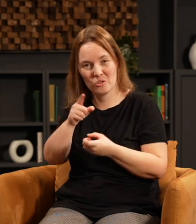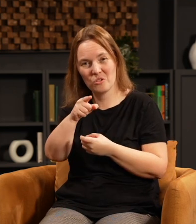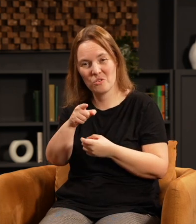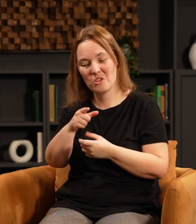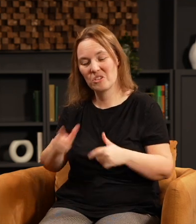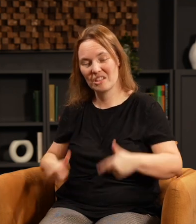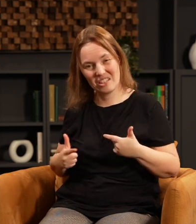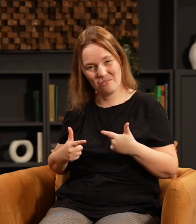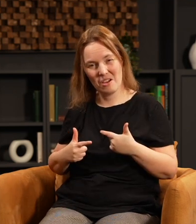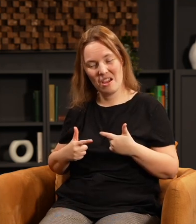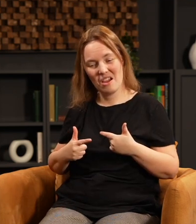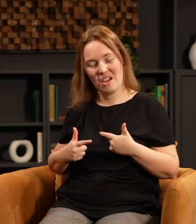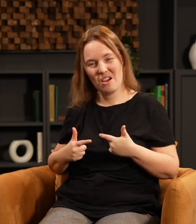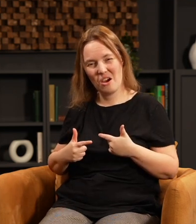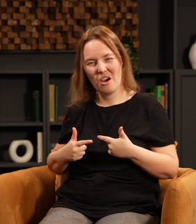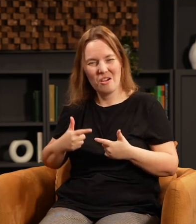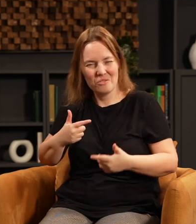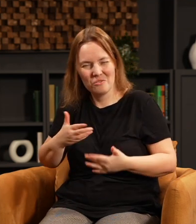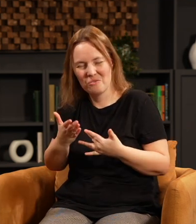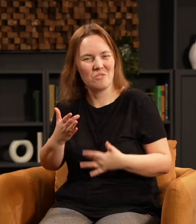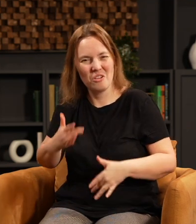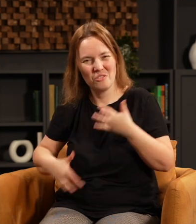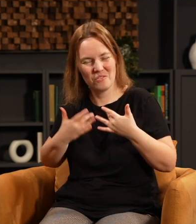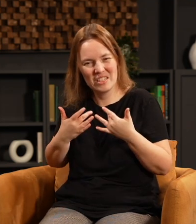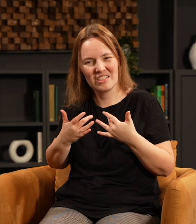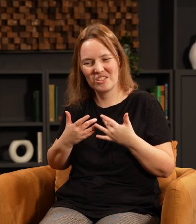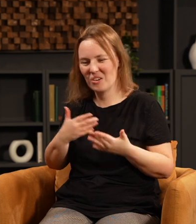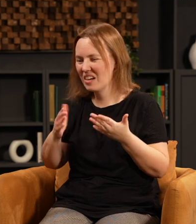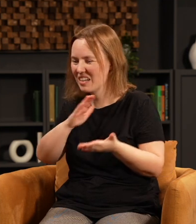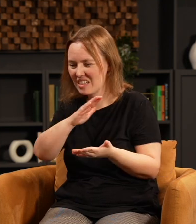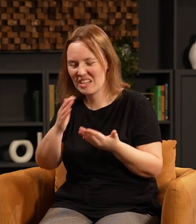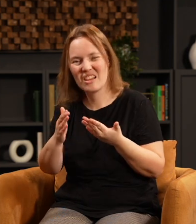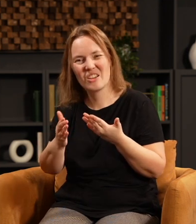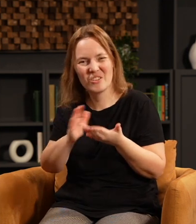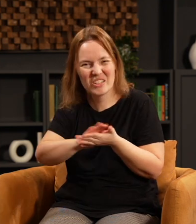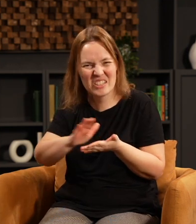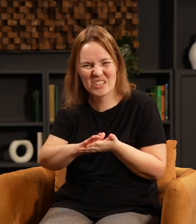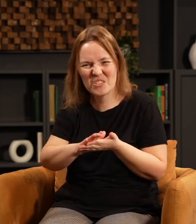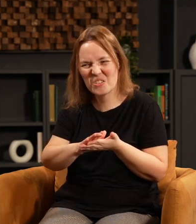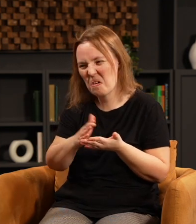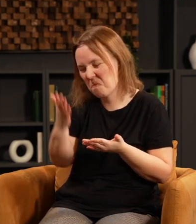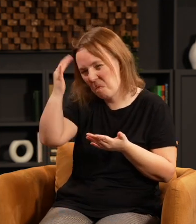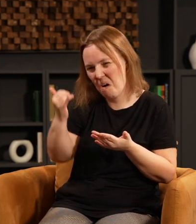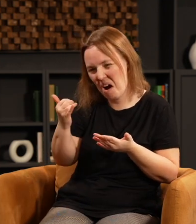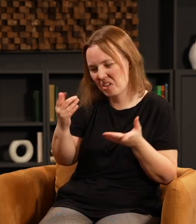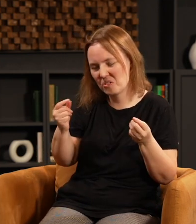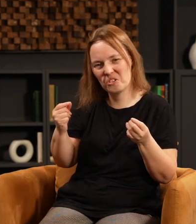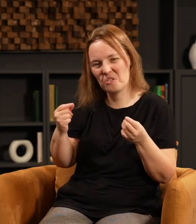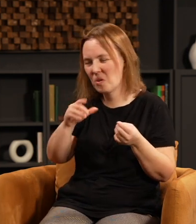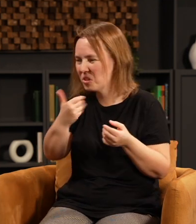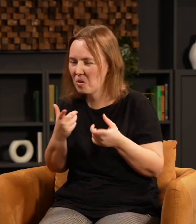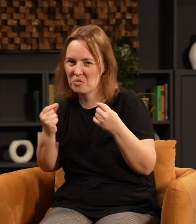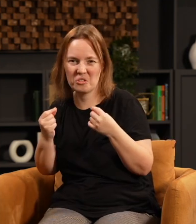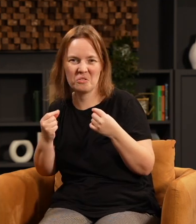feelings. What someone has done to you, your excuses for why you do what you do or don't do what you know you should do. There is no excuse if you're a